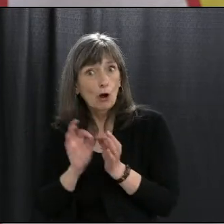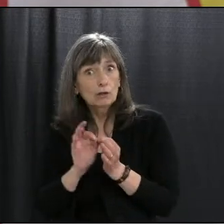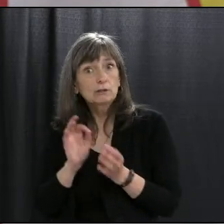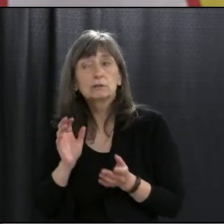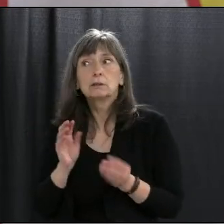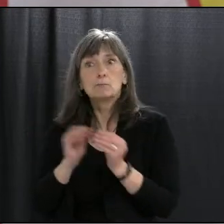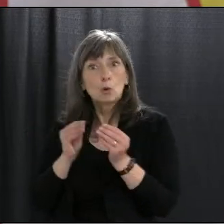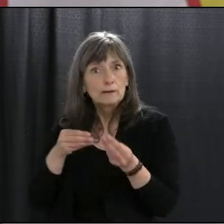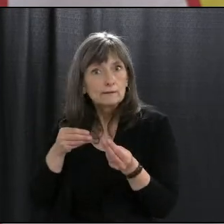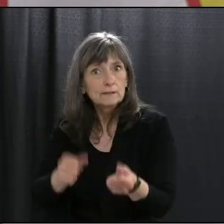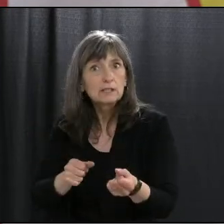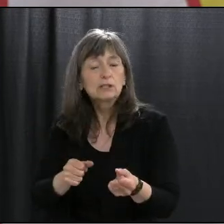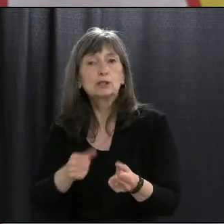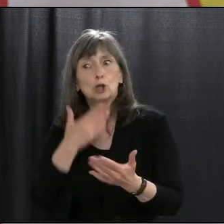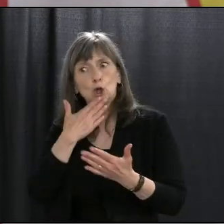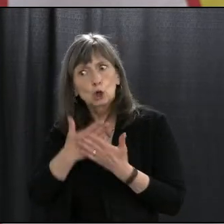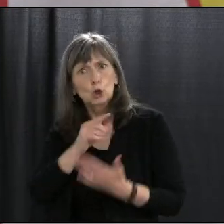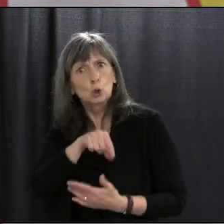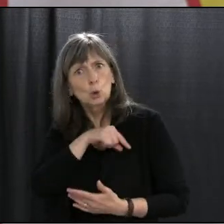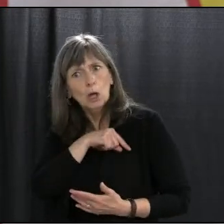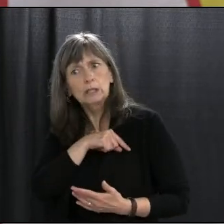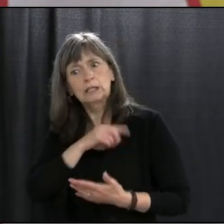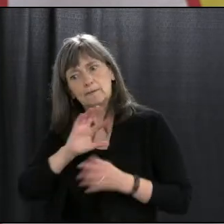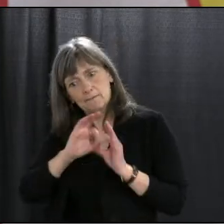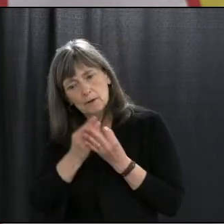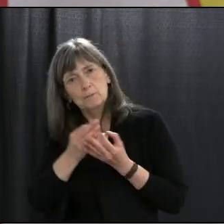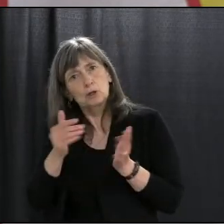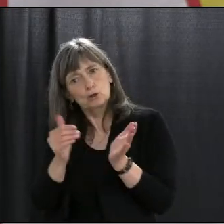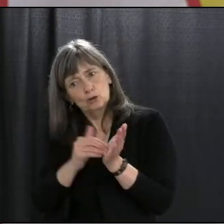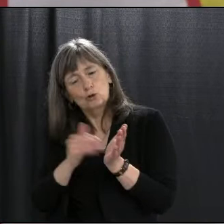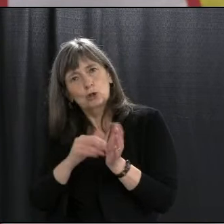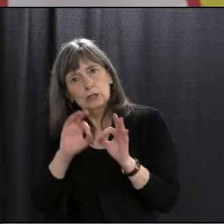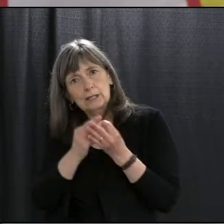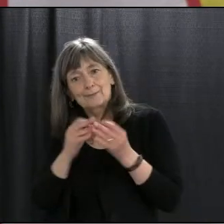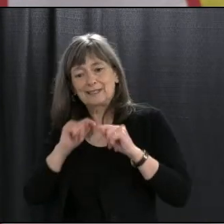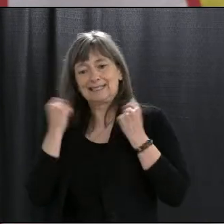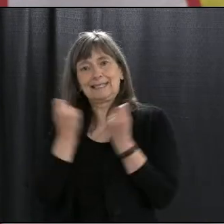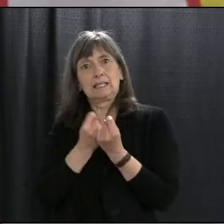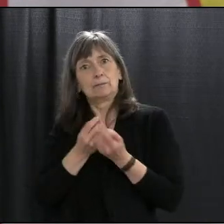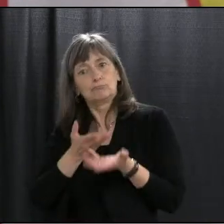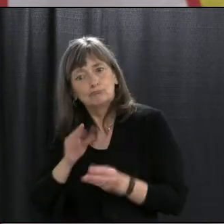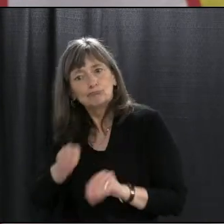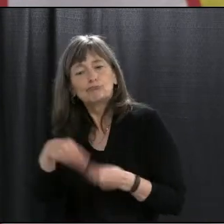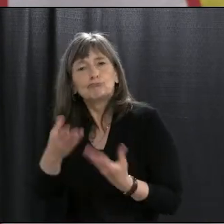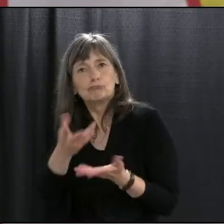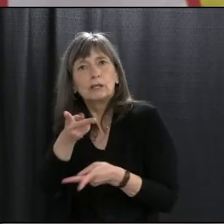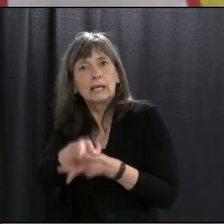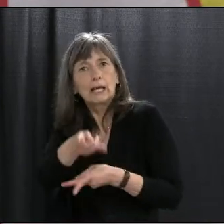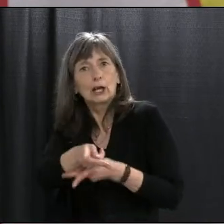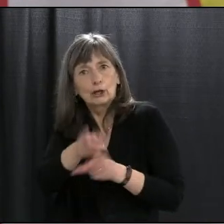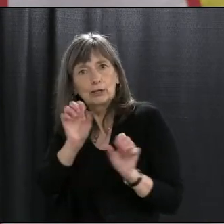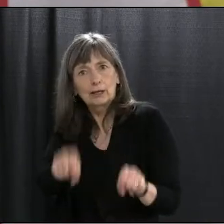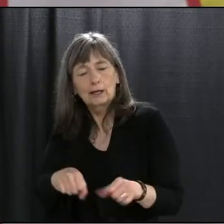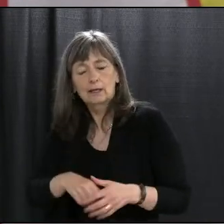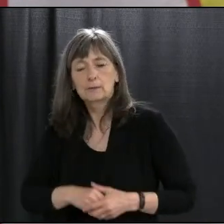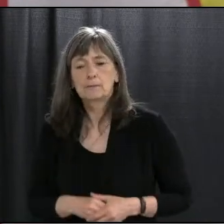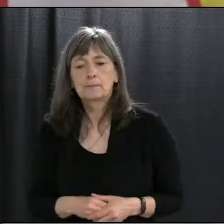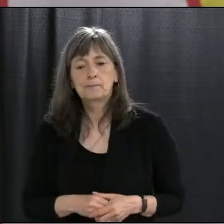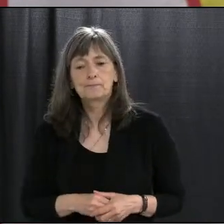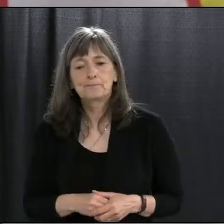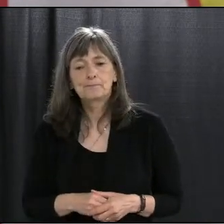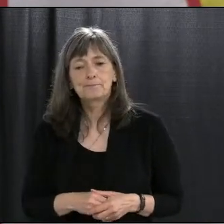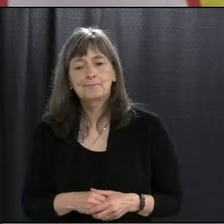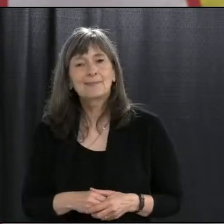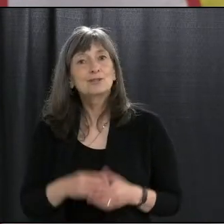deliver high-quality primary care in an innovative team-based model, shift the focus from